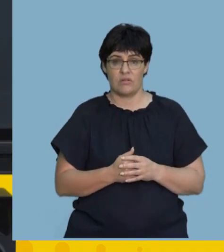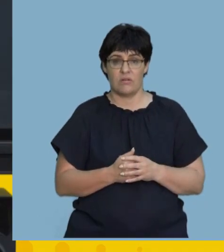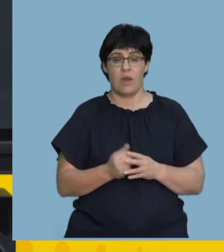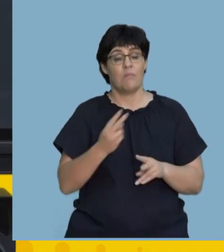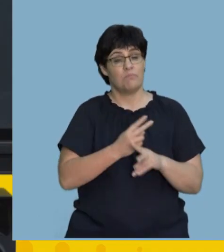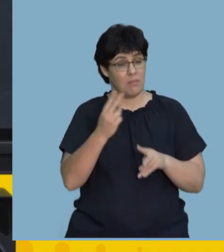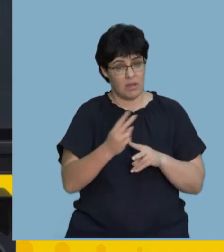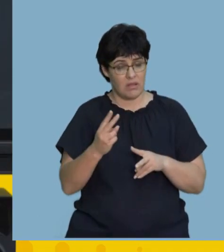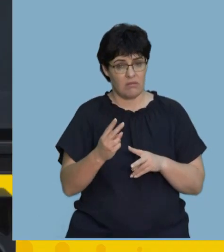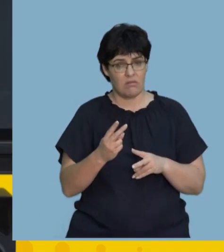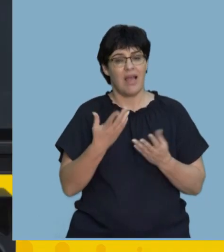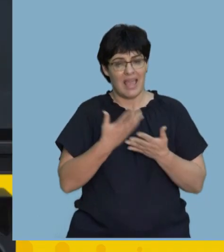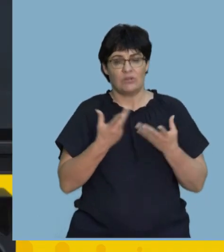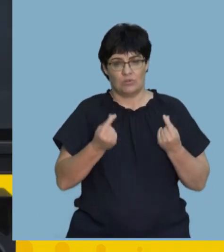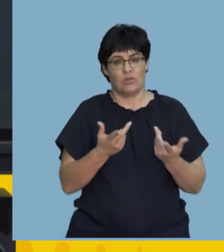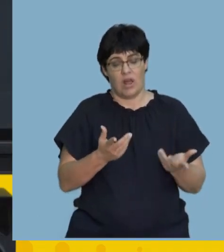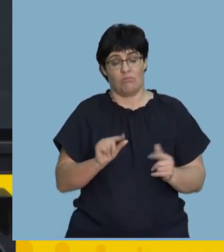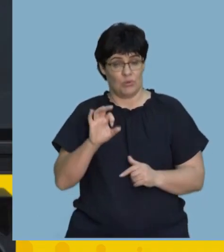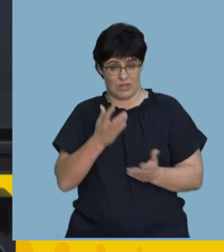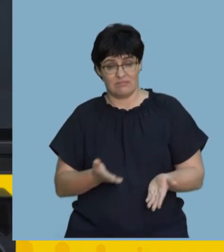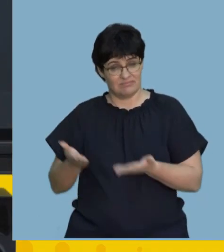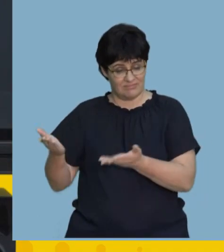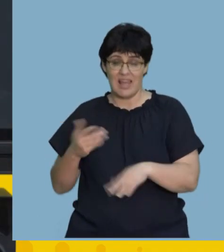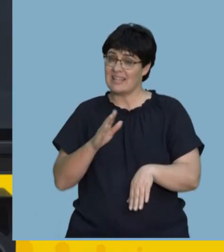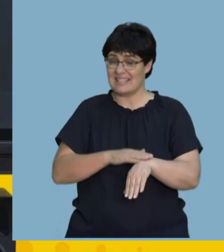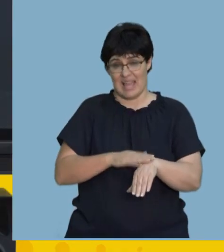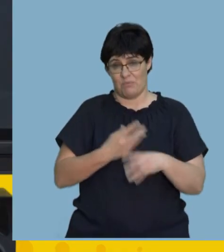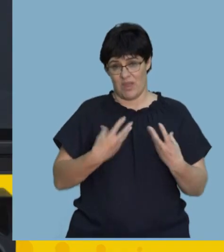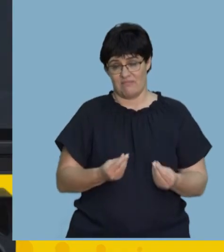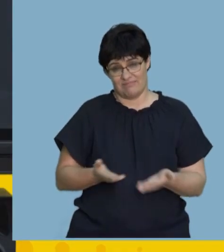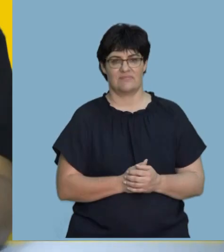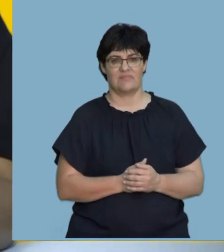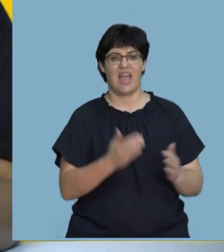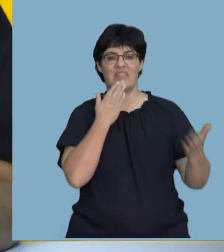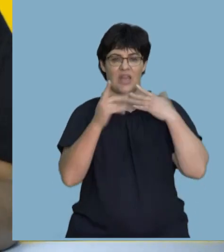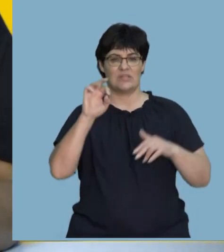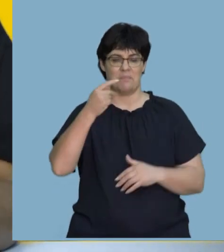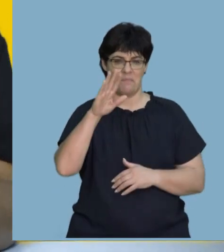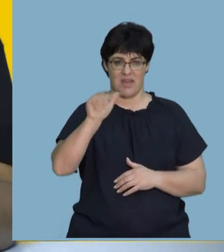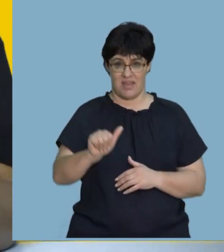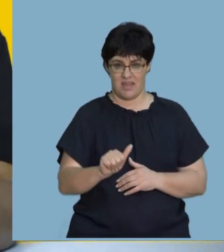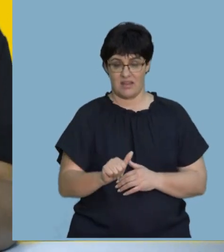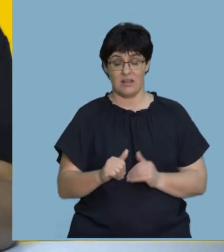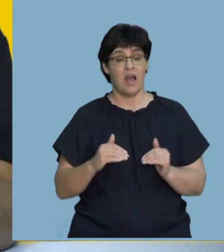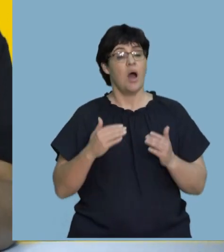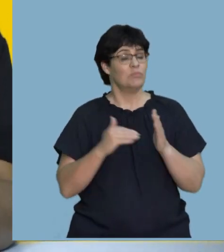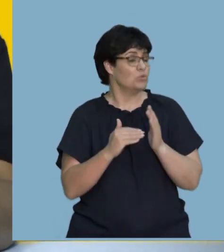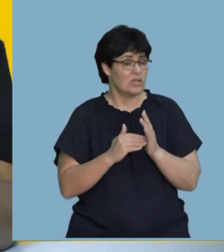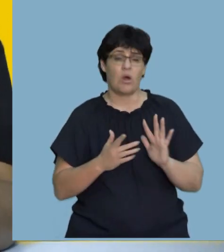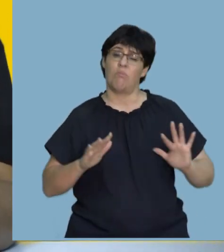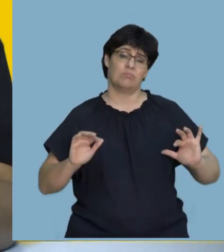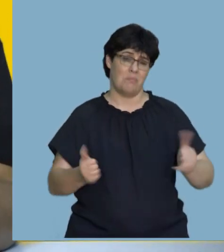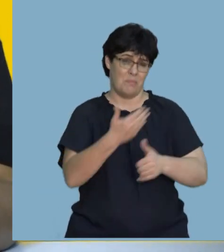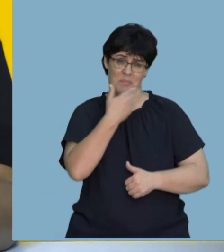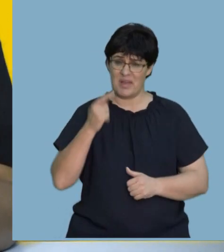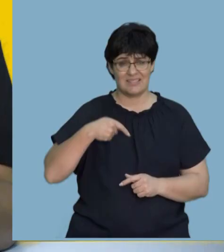prep, we can only do so much, Loni, given the time that we have. Over to you. Thank you, Themba. Matrix, we're wishing you everything of the